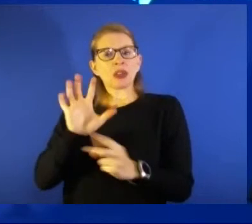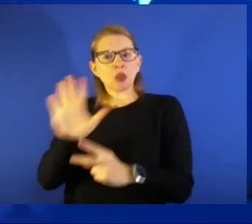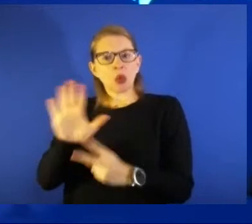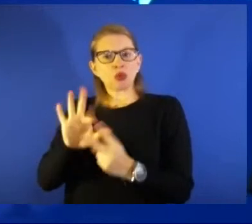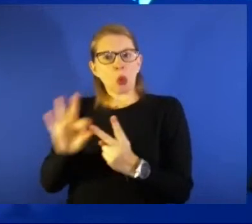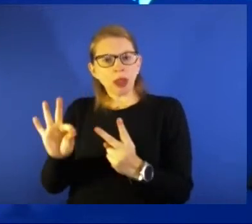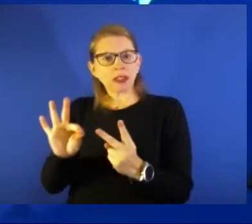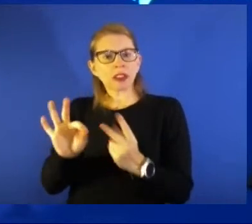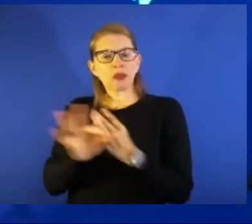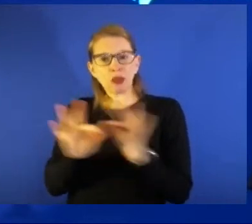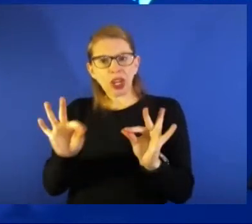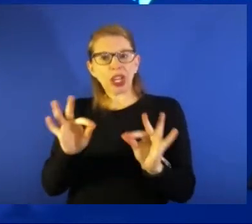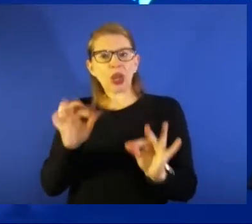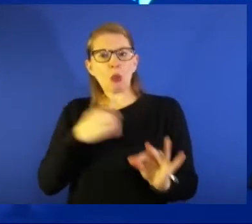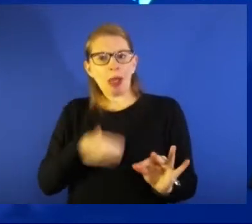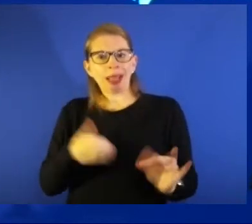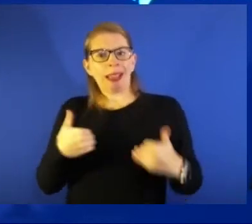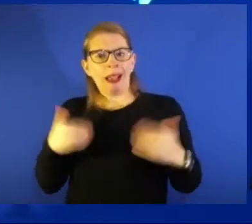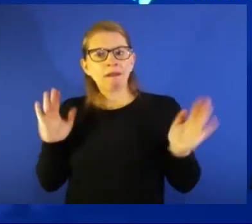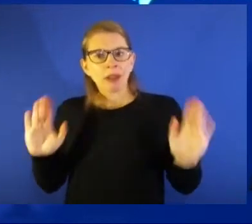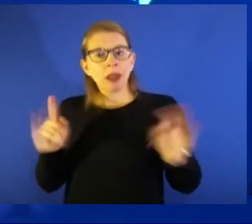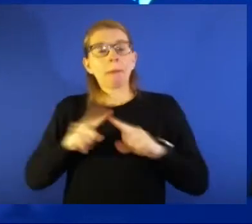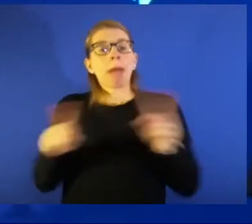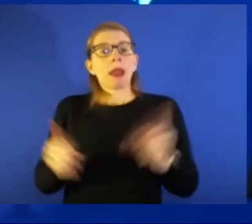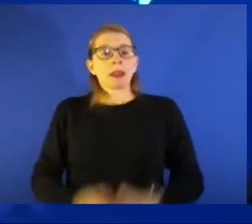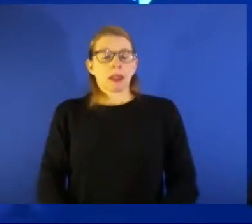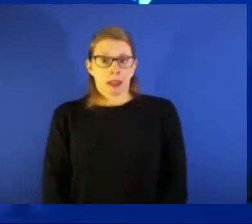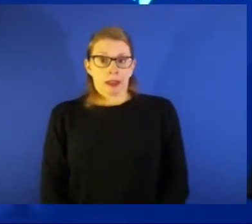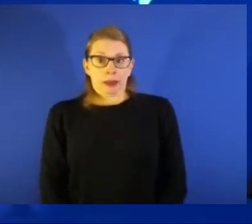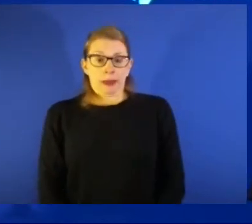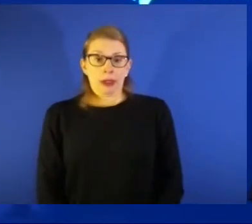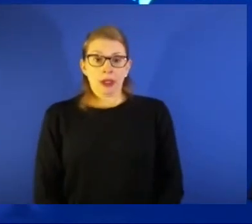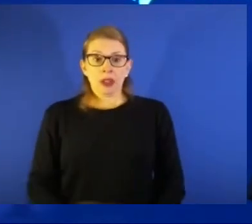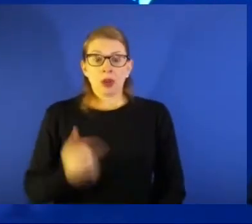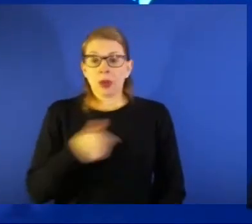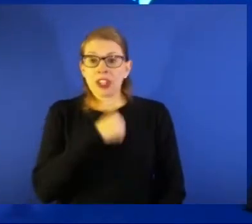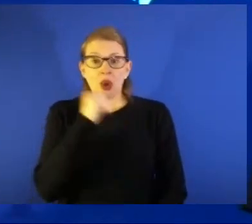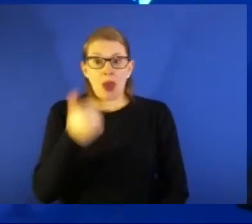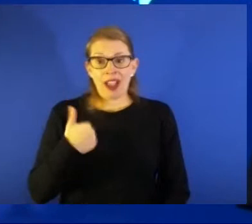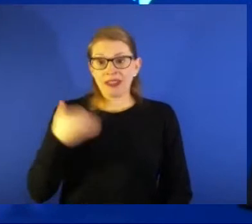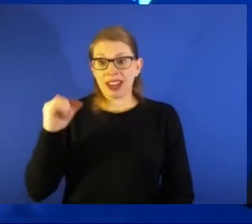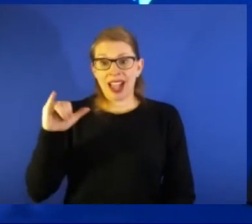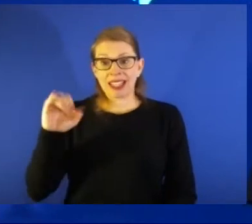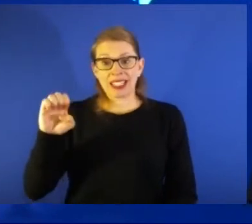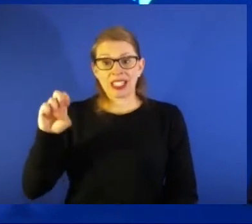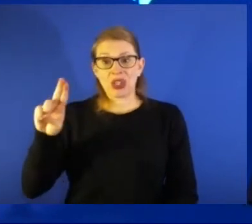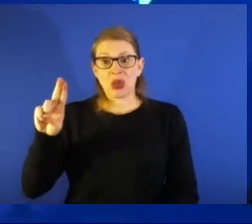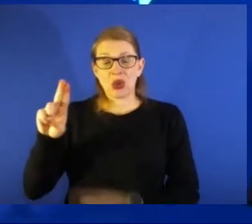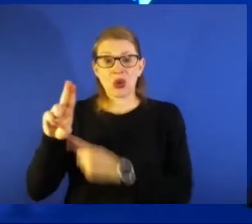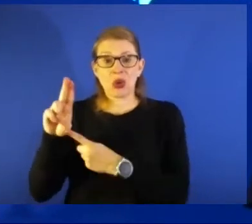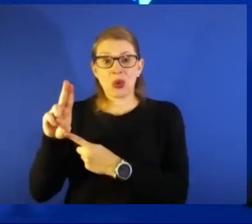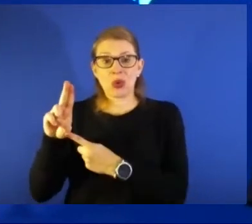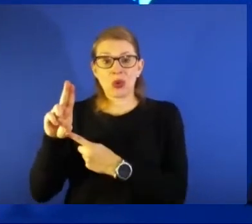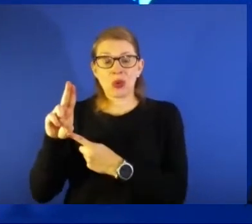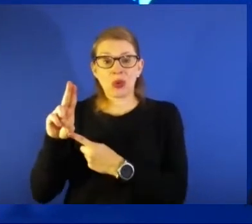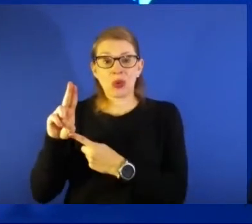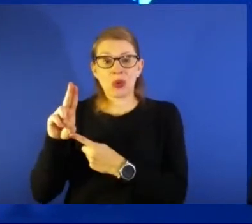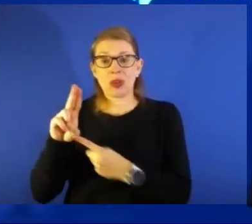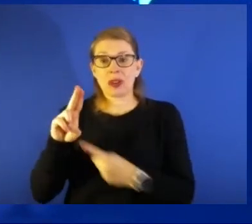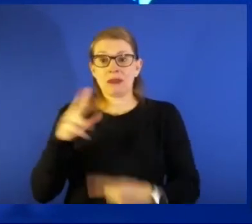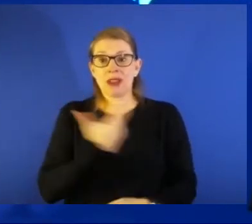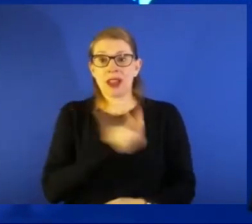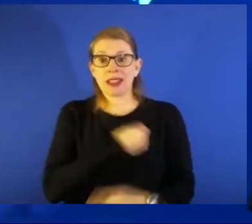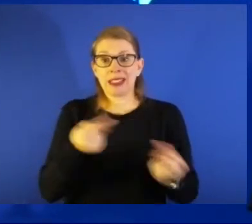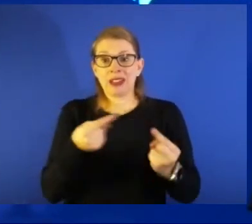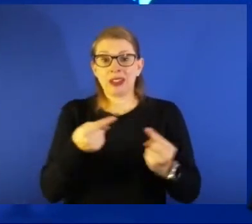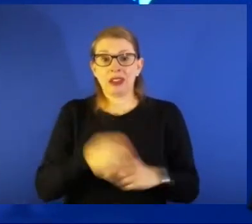choice. But we don't have an ICU full of vaccination injuries. We don't even have a floor unit